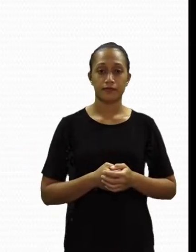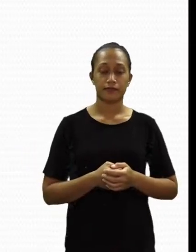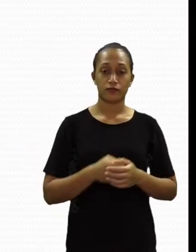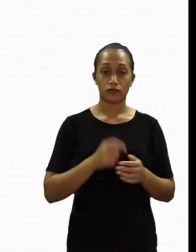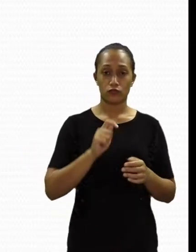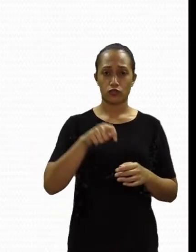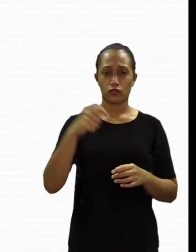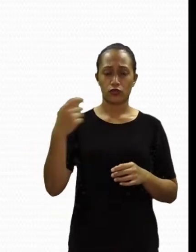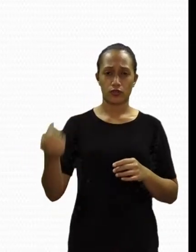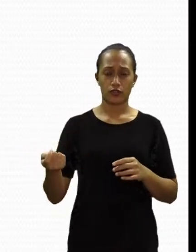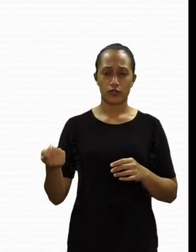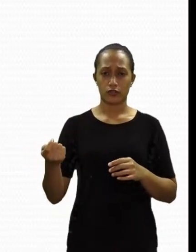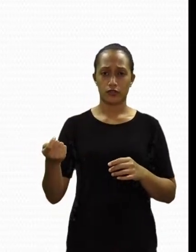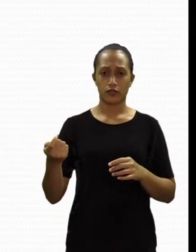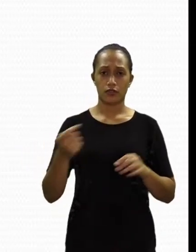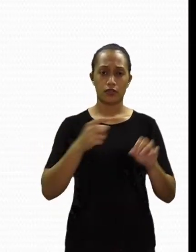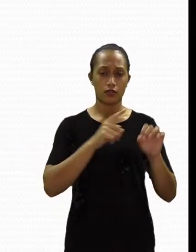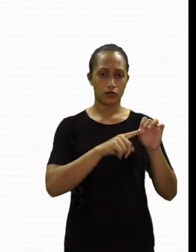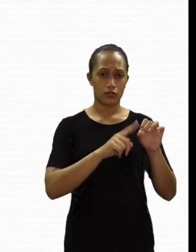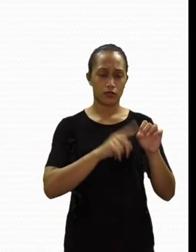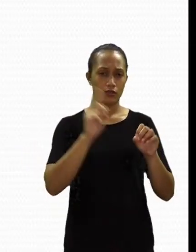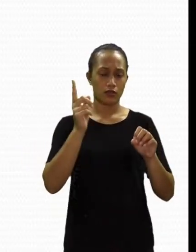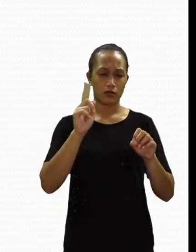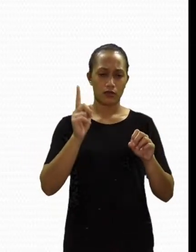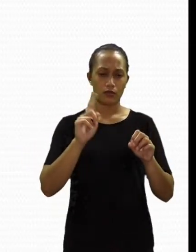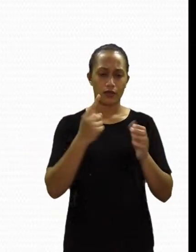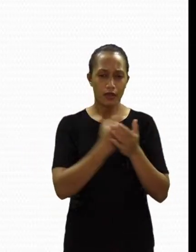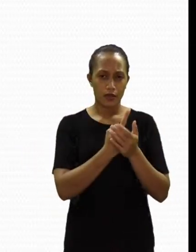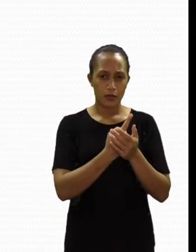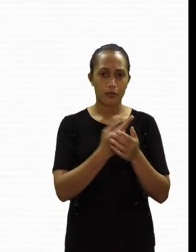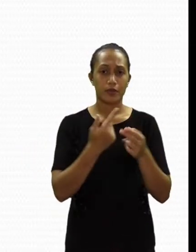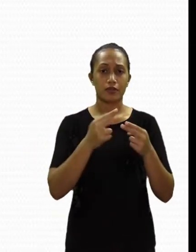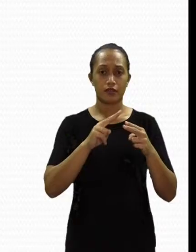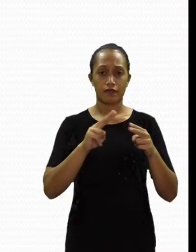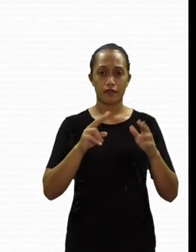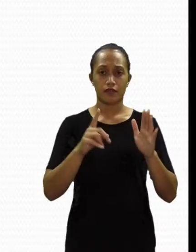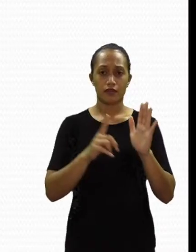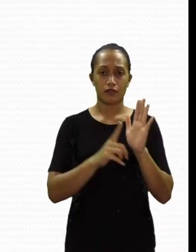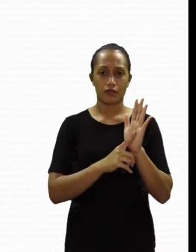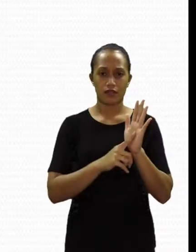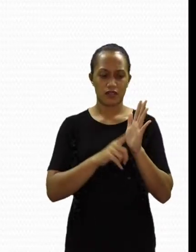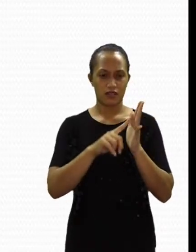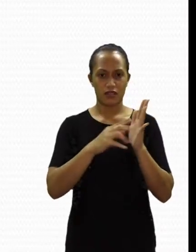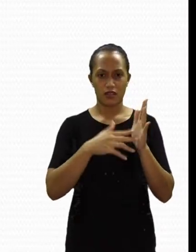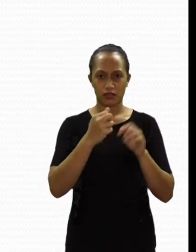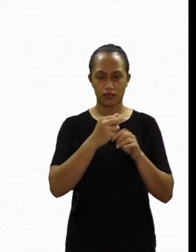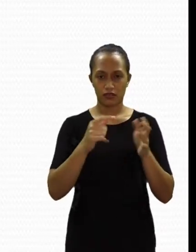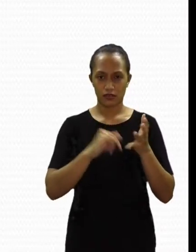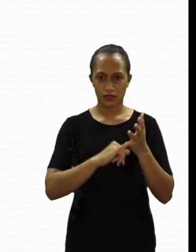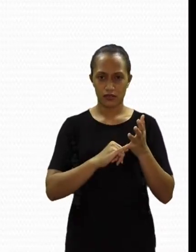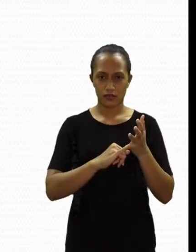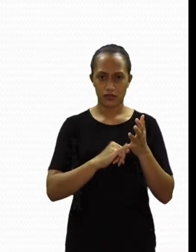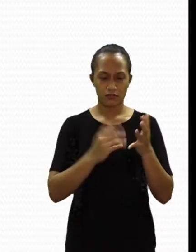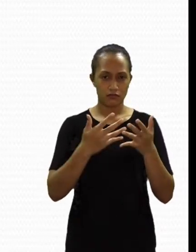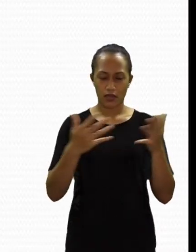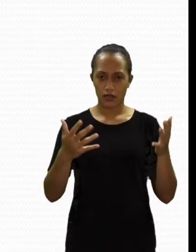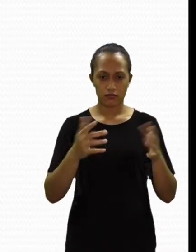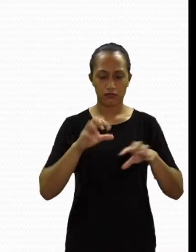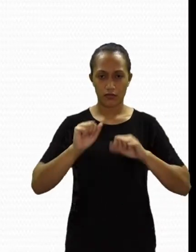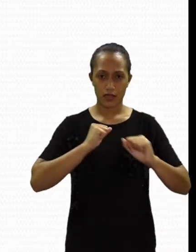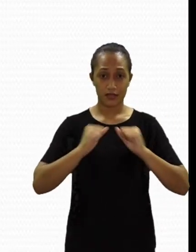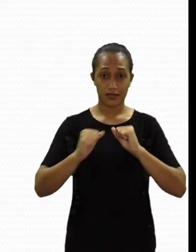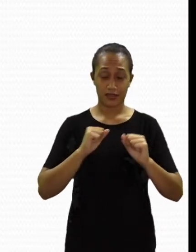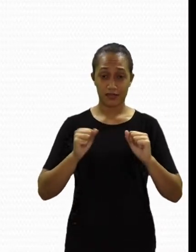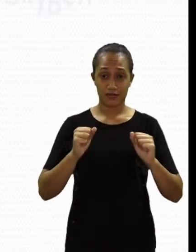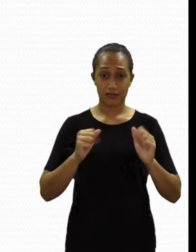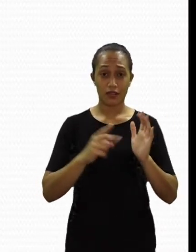The next question is, what effects did exercise have on your lungs? What effects did exercise have on